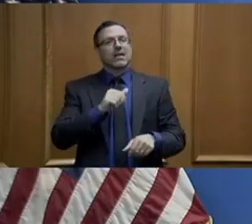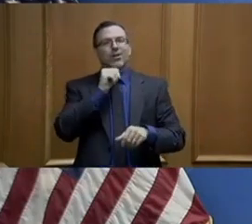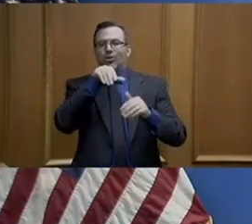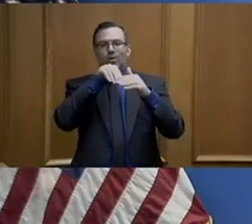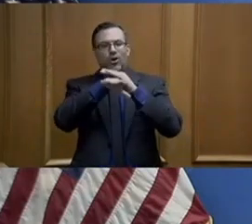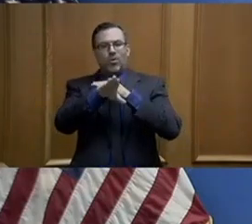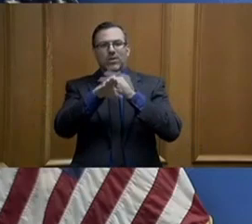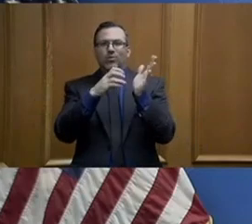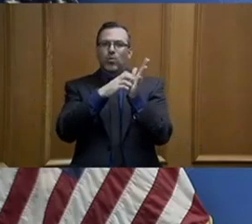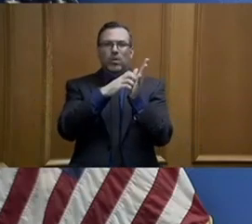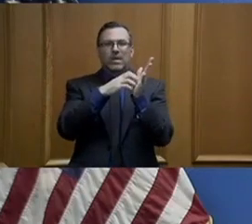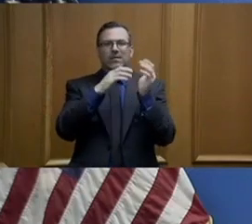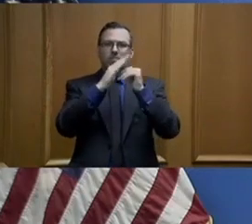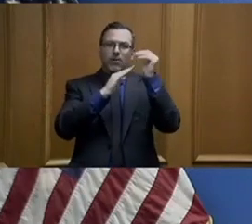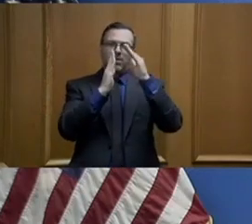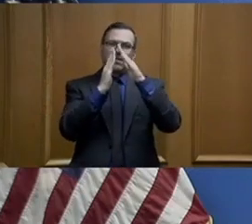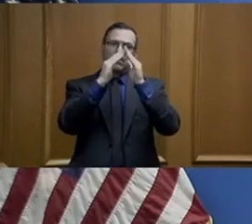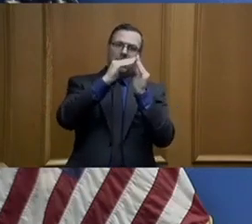locations.